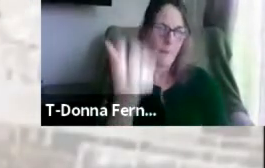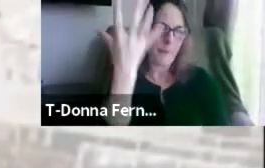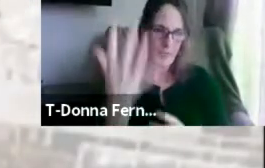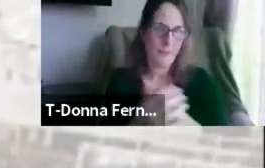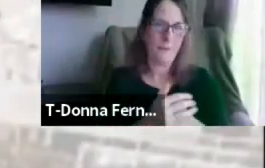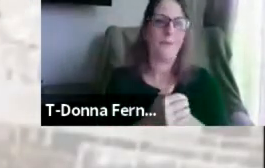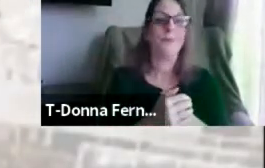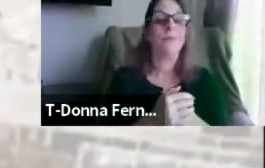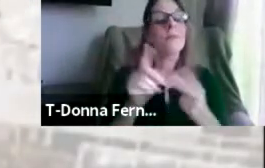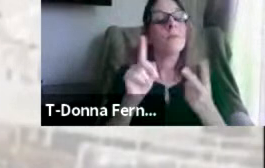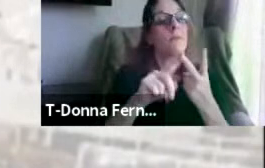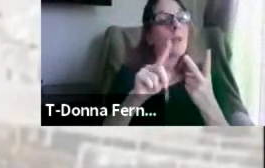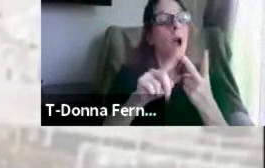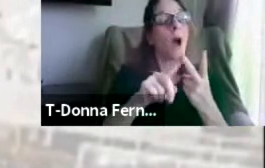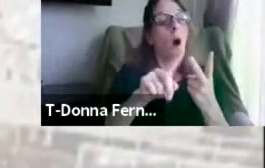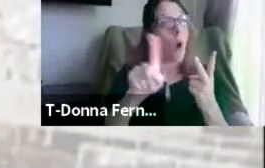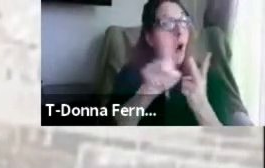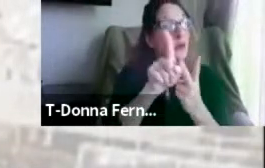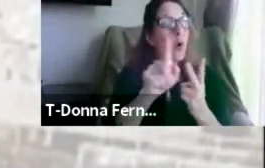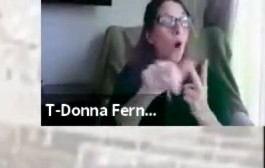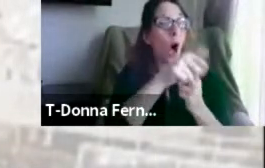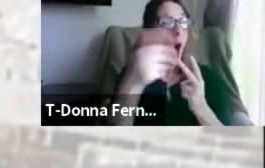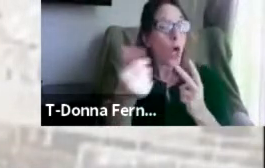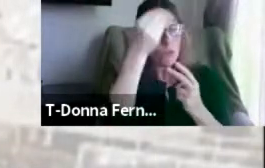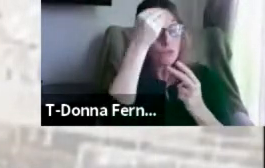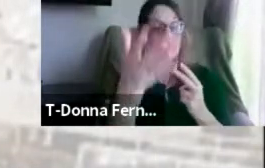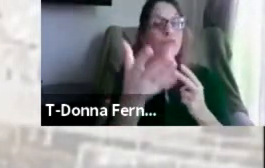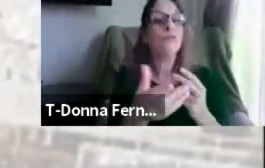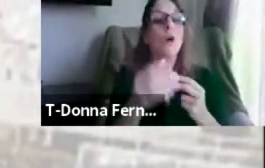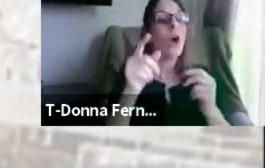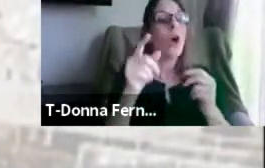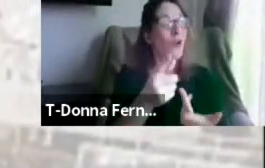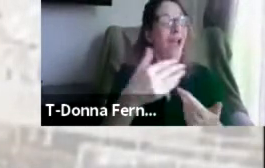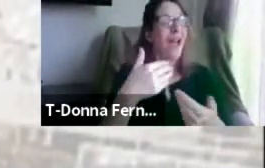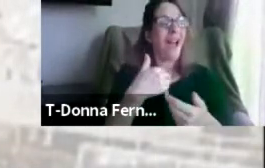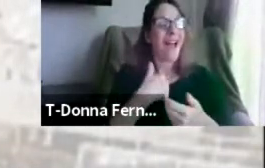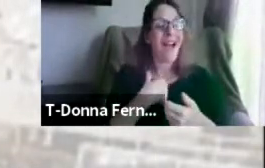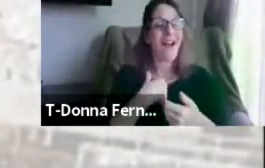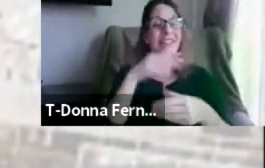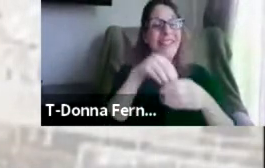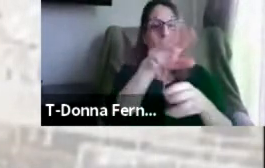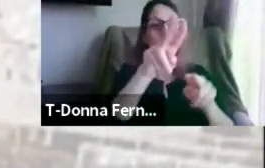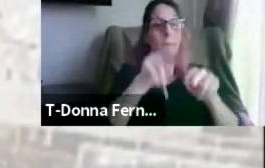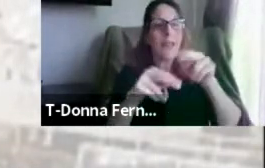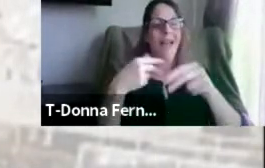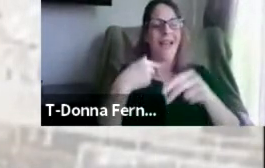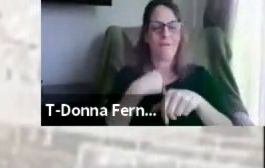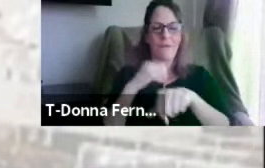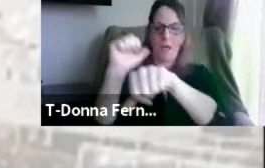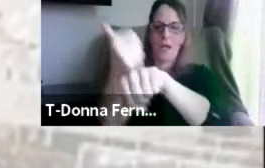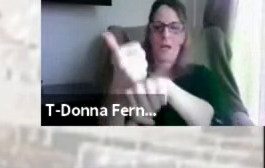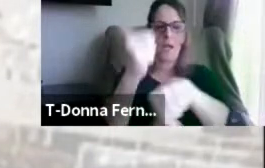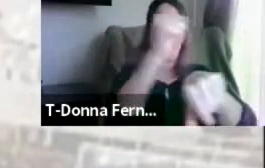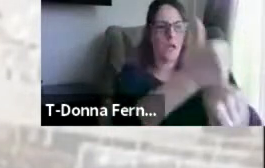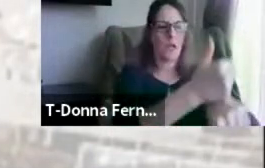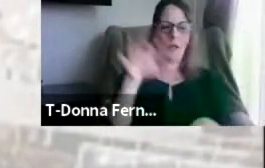A couple of other things you can do. Install hand sanitizing stations throughout your building. If you